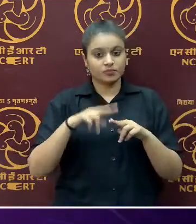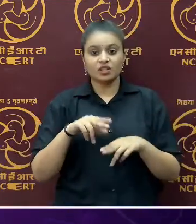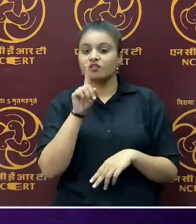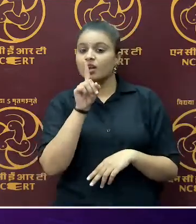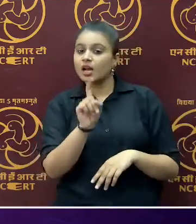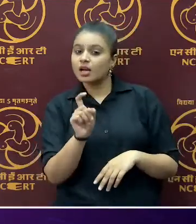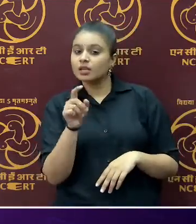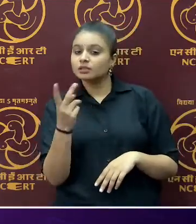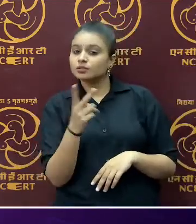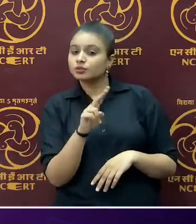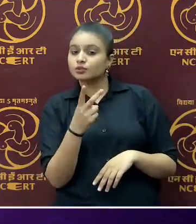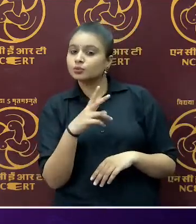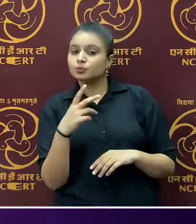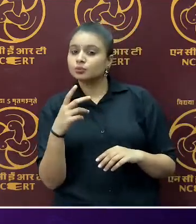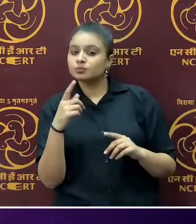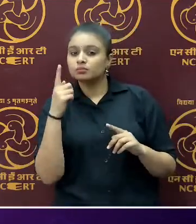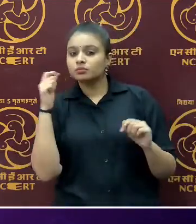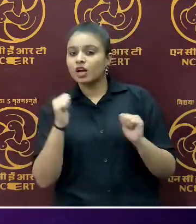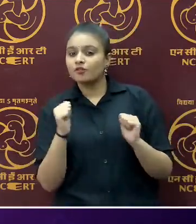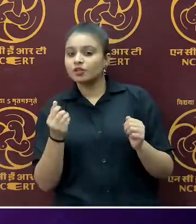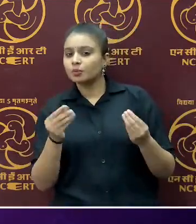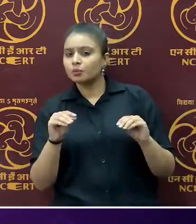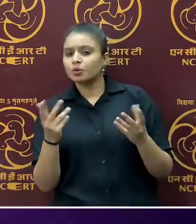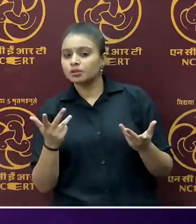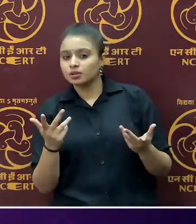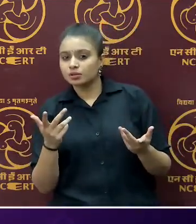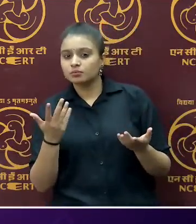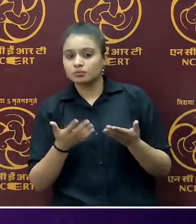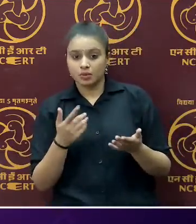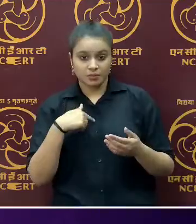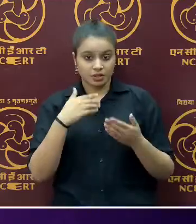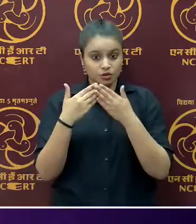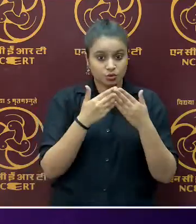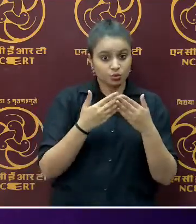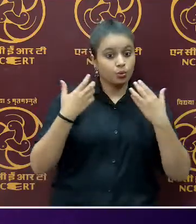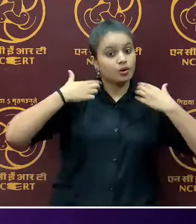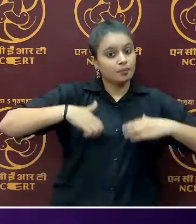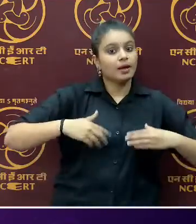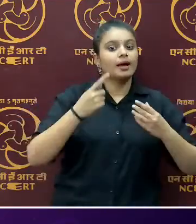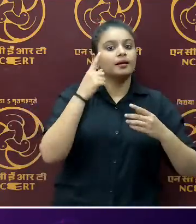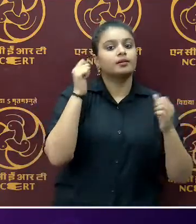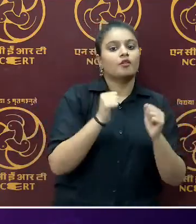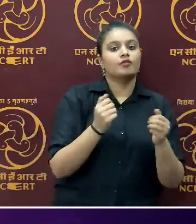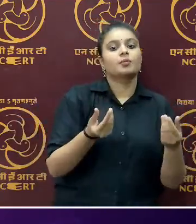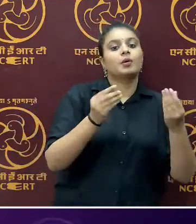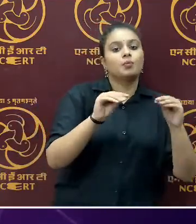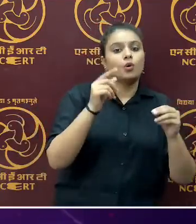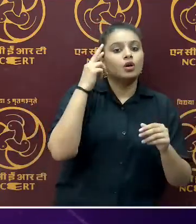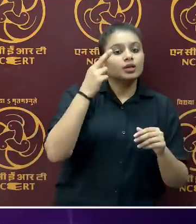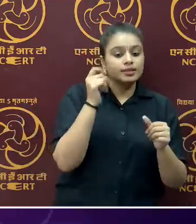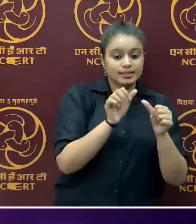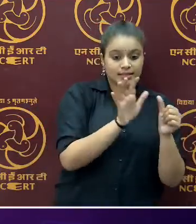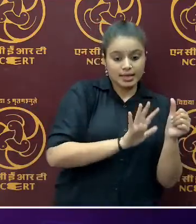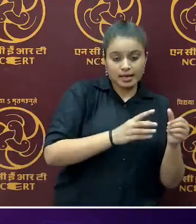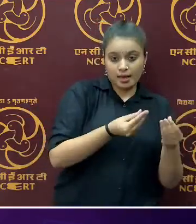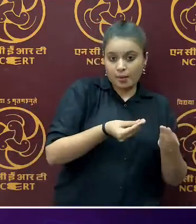which out of these two is comfortable one? I think this one is comfortable one because the area is wider. Yes. So it will create less pressure over